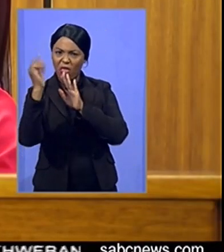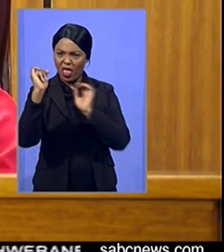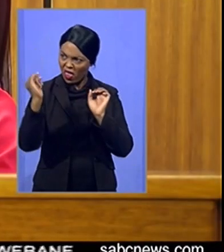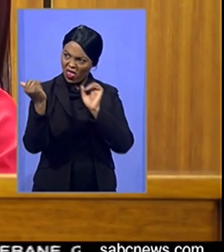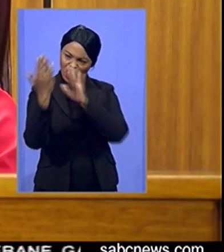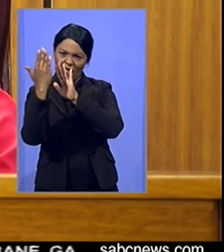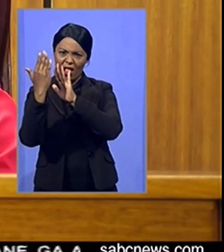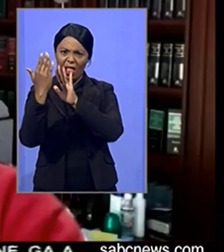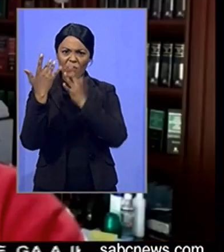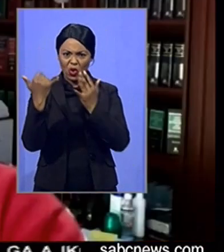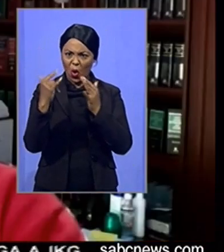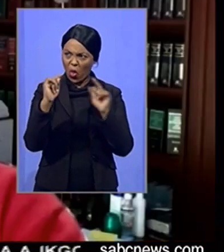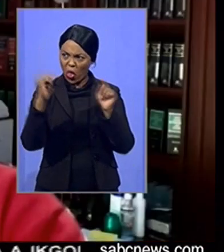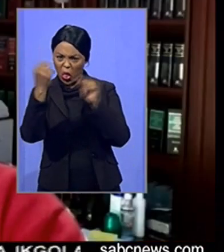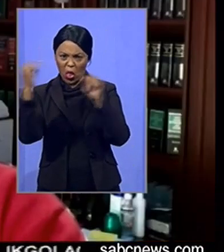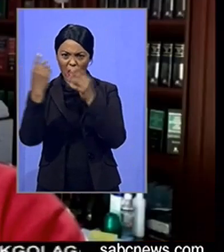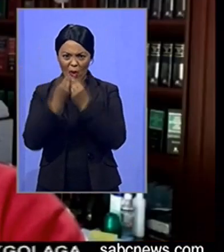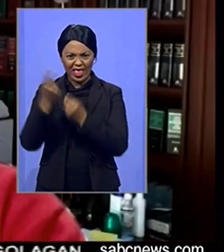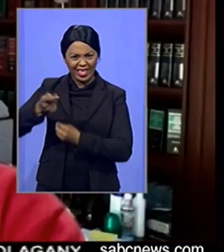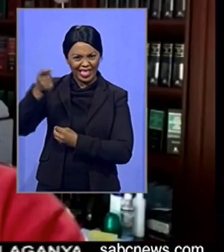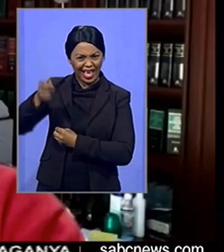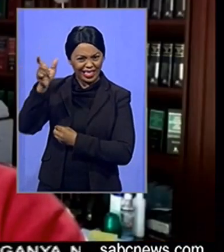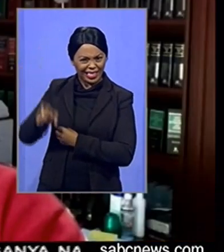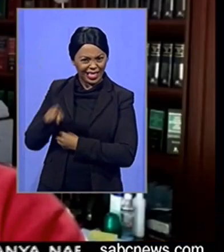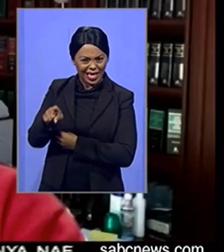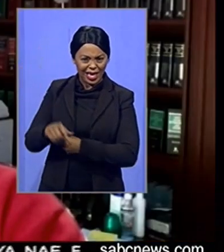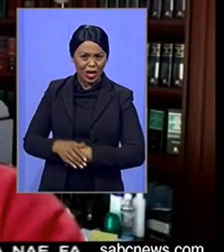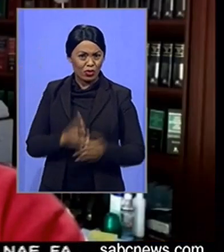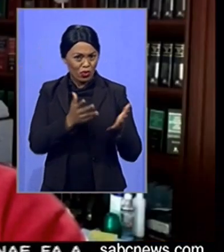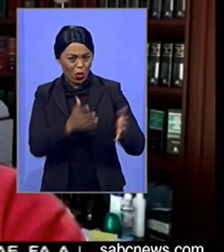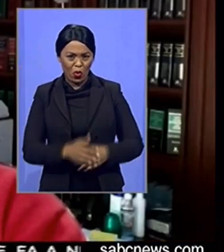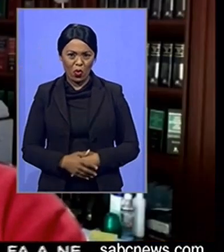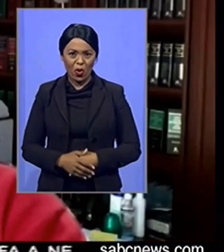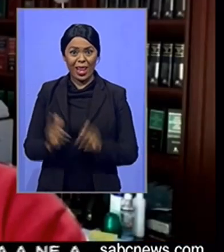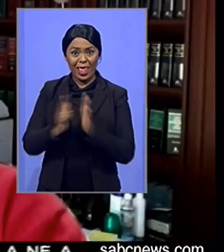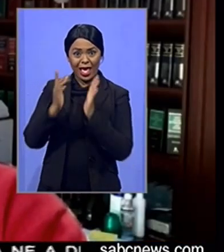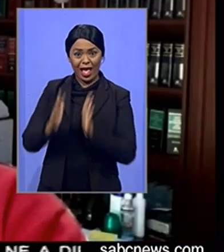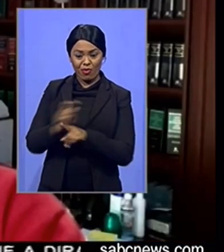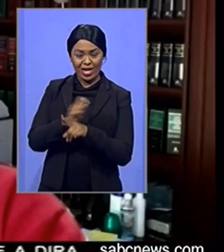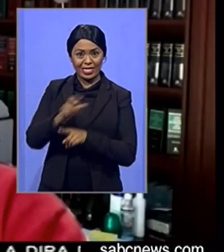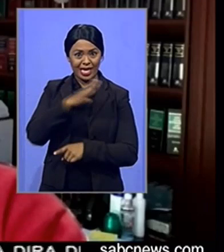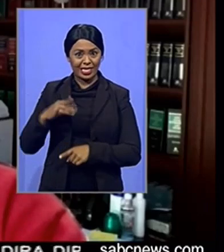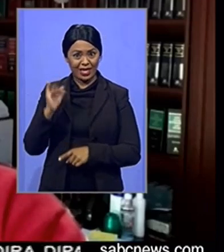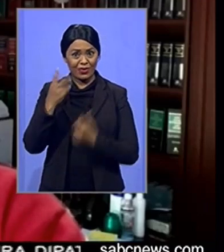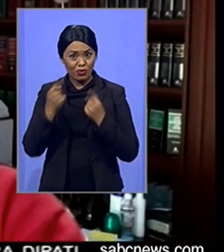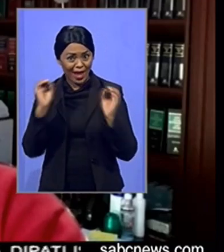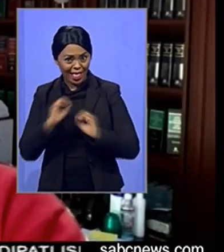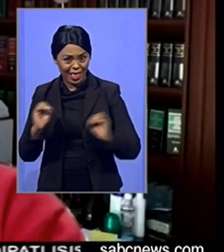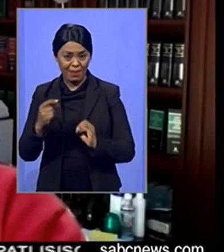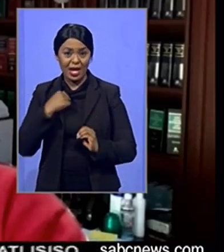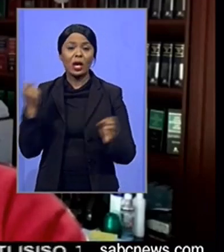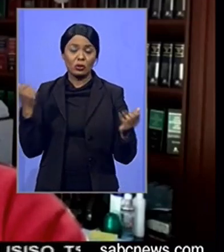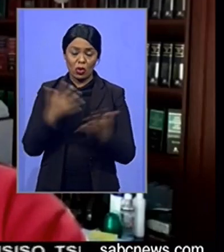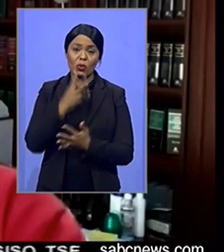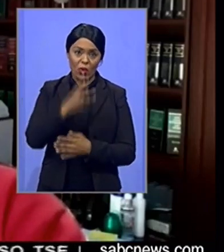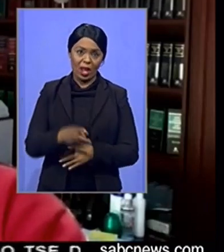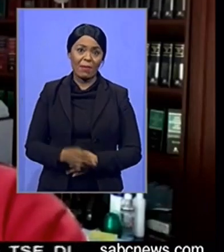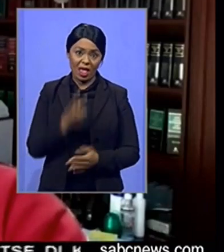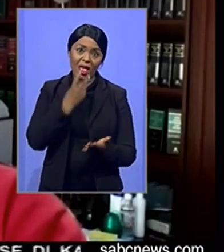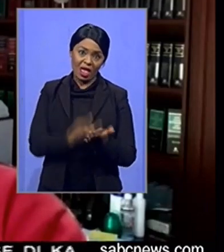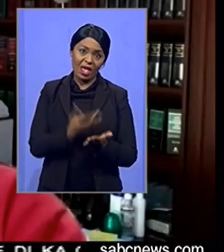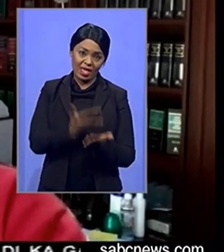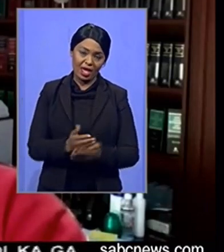he did. I would be very surprised if the Legal Practice Council doesn't do anything about it. They do not have to wait